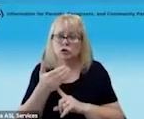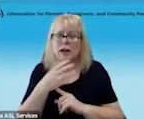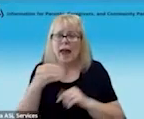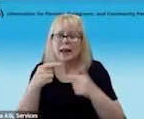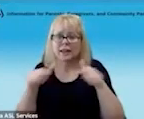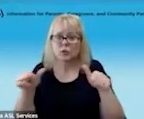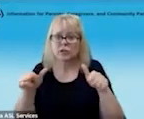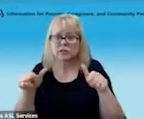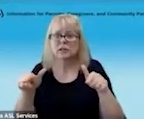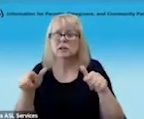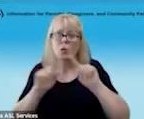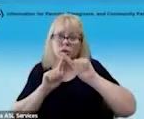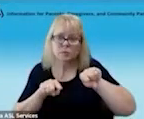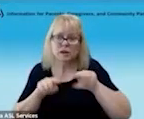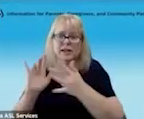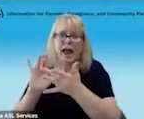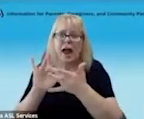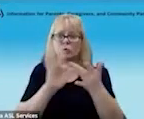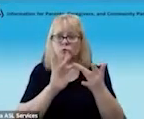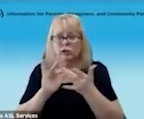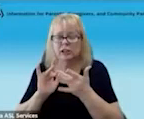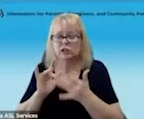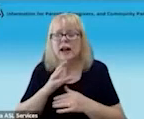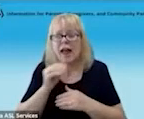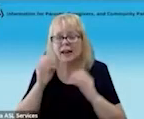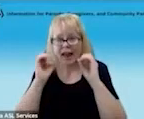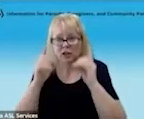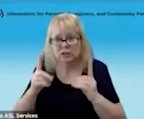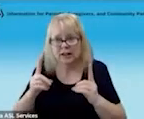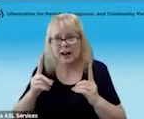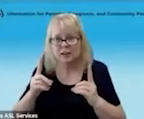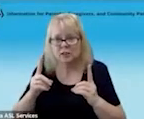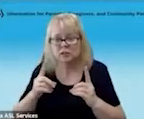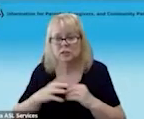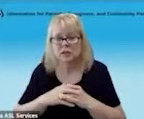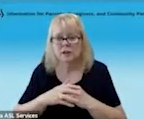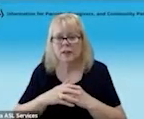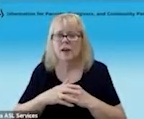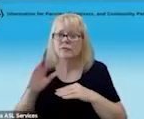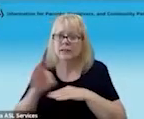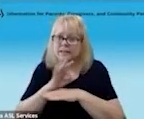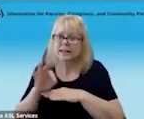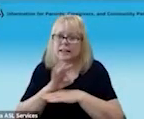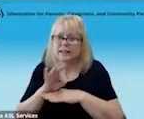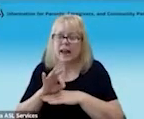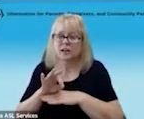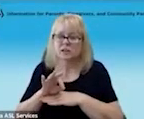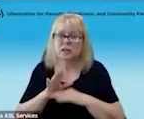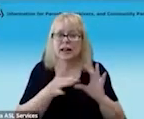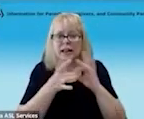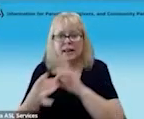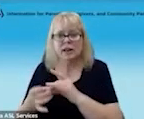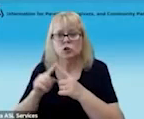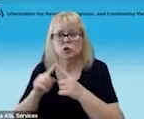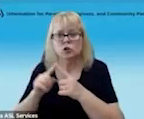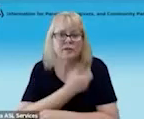MACA, OCAPICA, temples, churches, small business owner, and more to provide culturally and